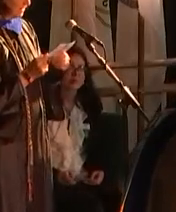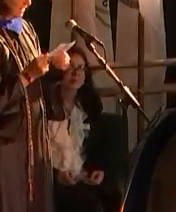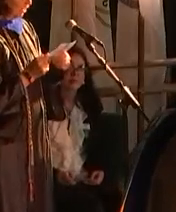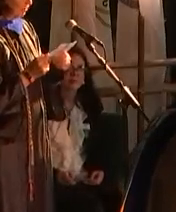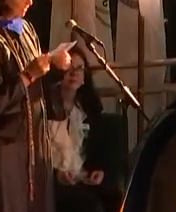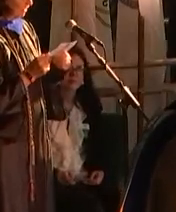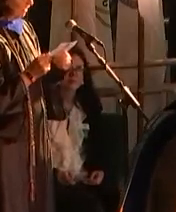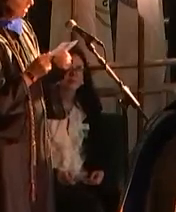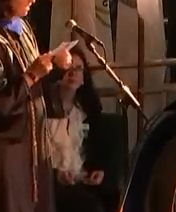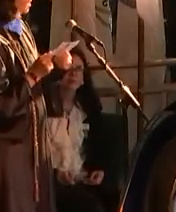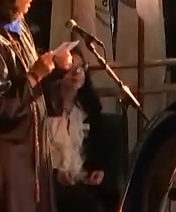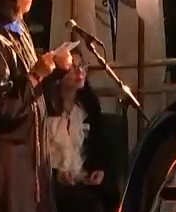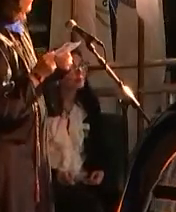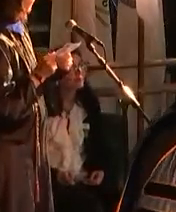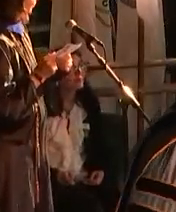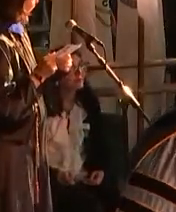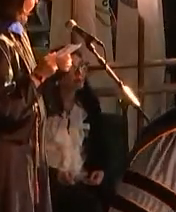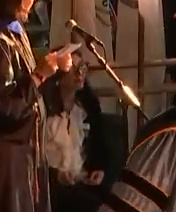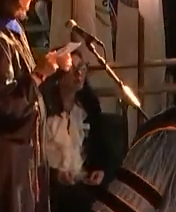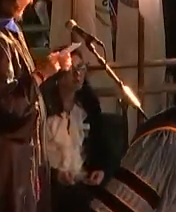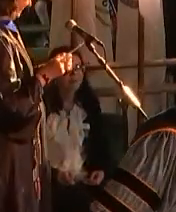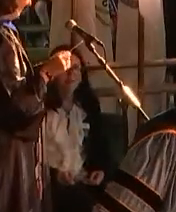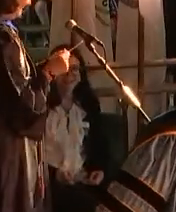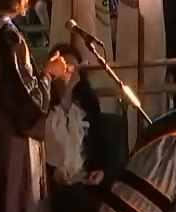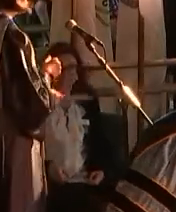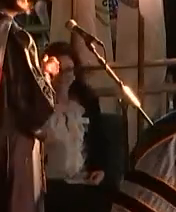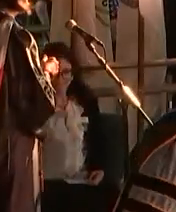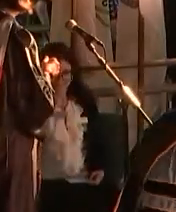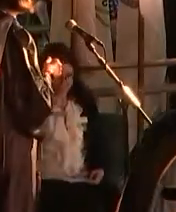Jessica D. Almeida Caracciolo.